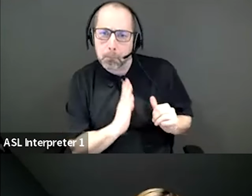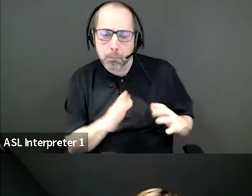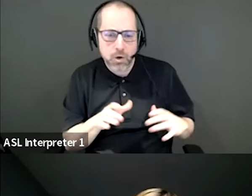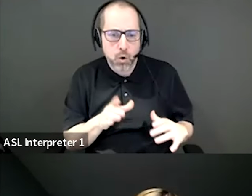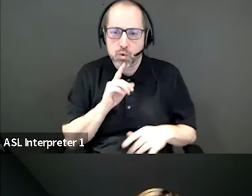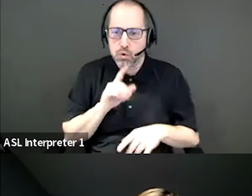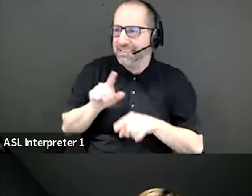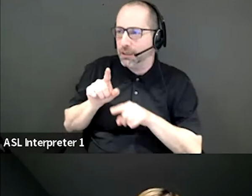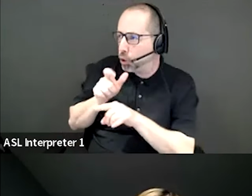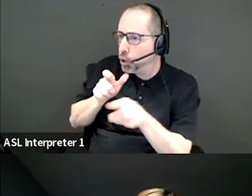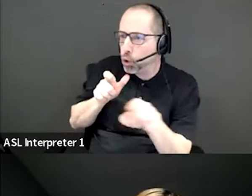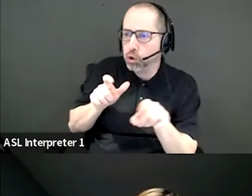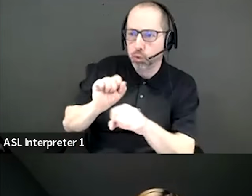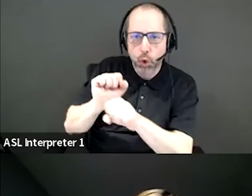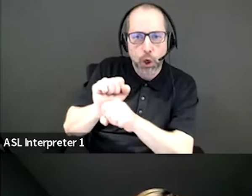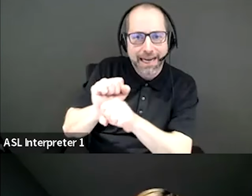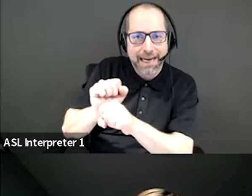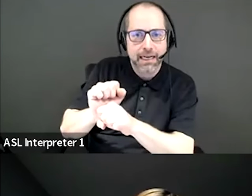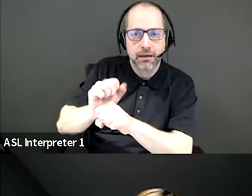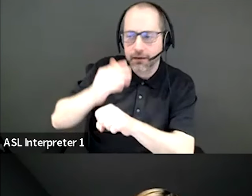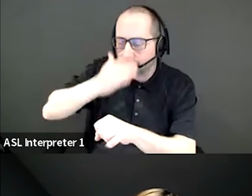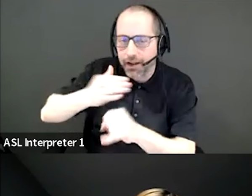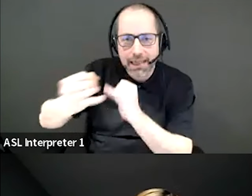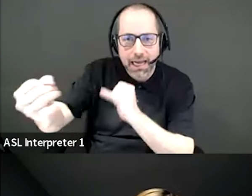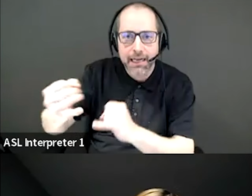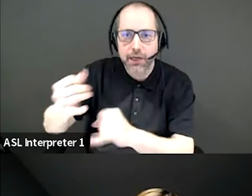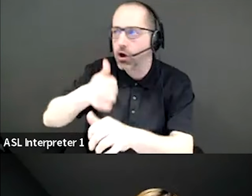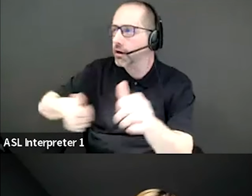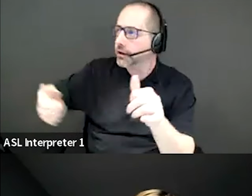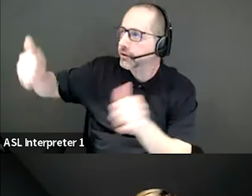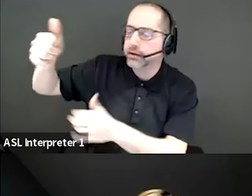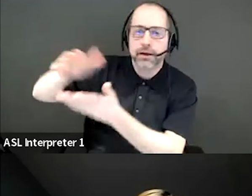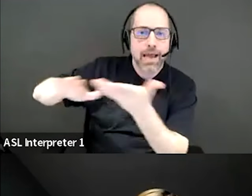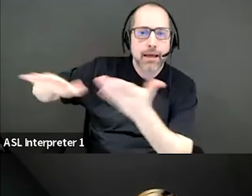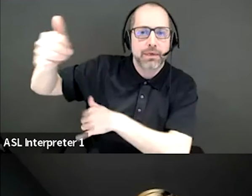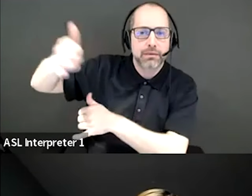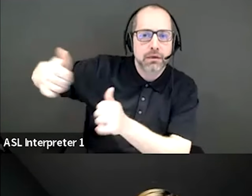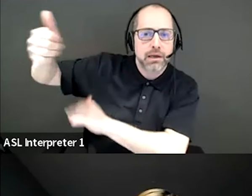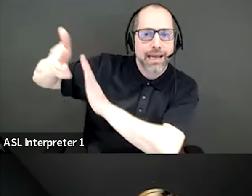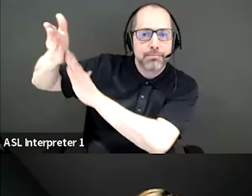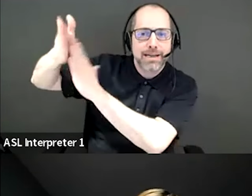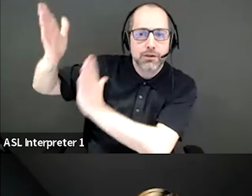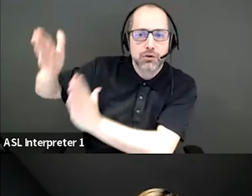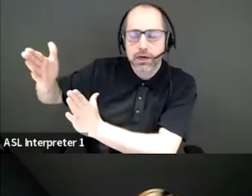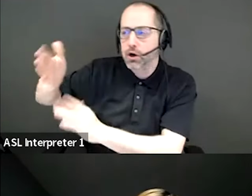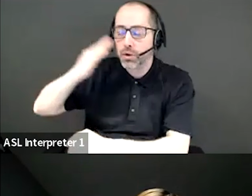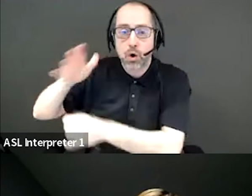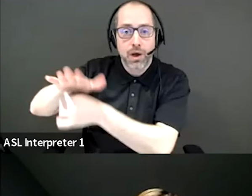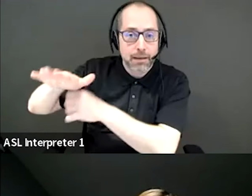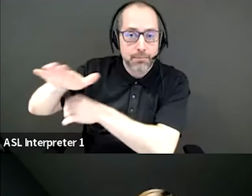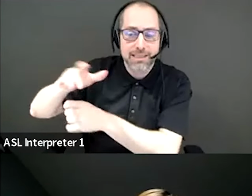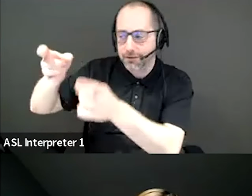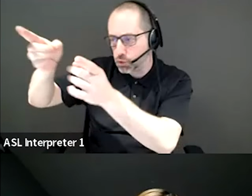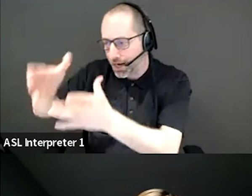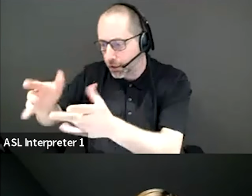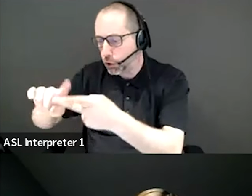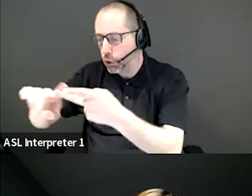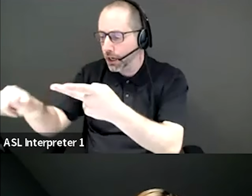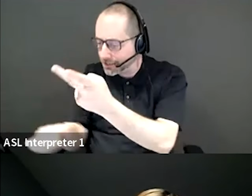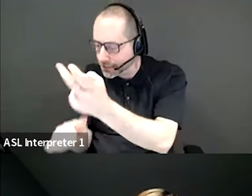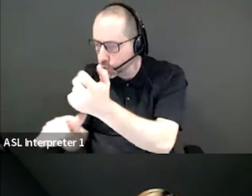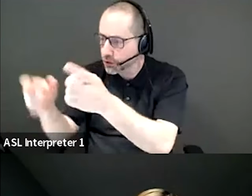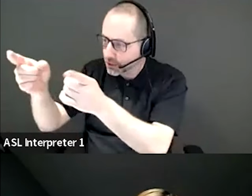that it wasn't the head administrator at the campus, because as we know, campuses have like director and then associate director and then this and this. So